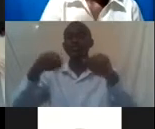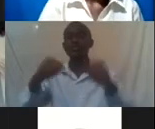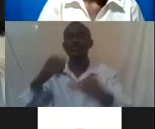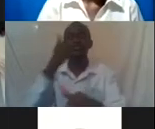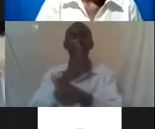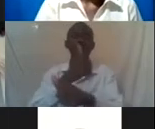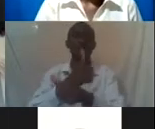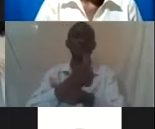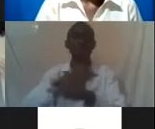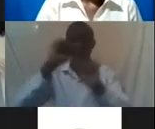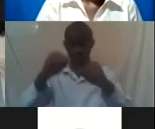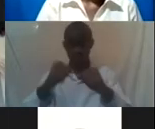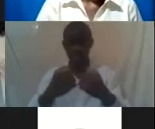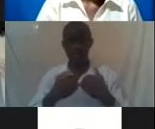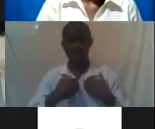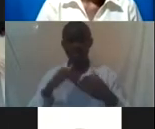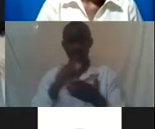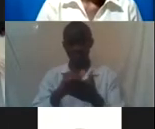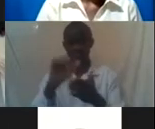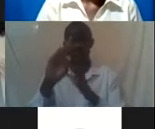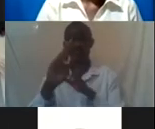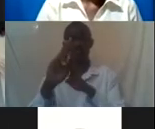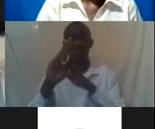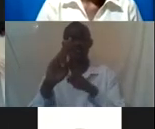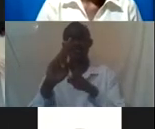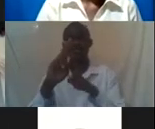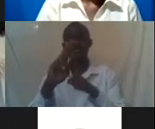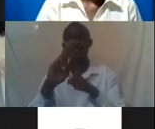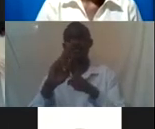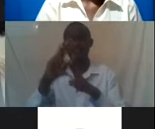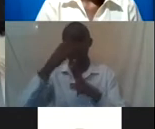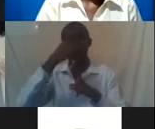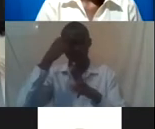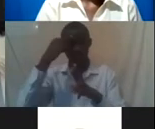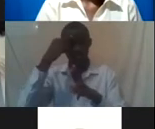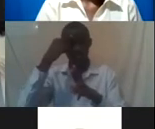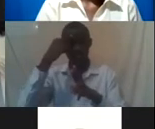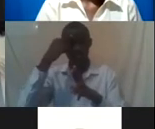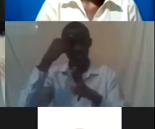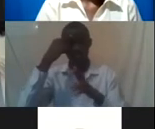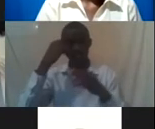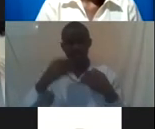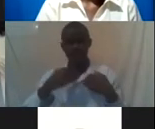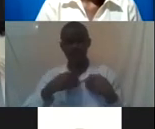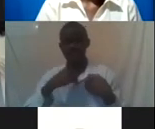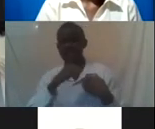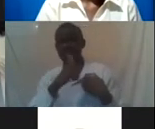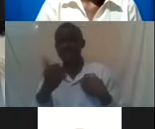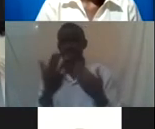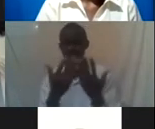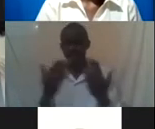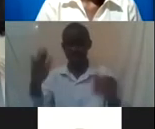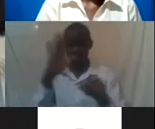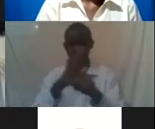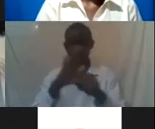referendum result that is not well informed because it was clouded by these other things that have been